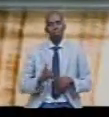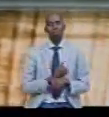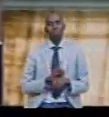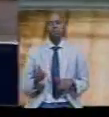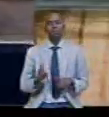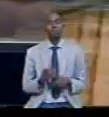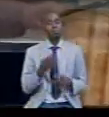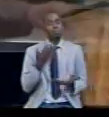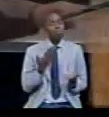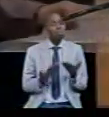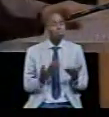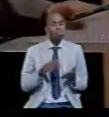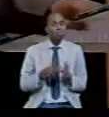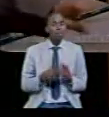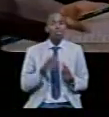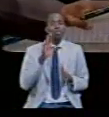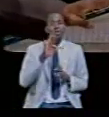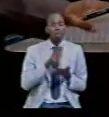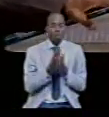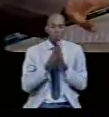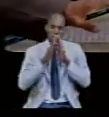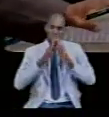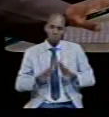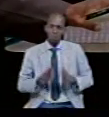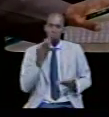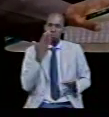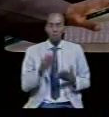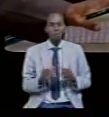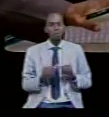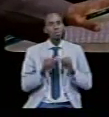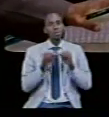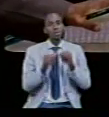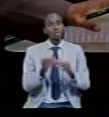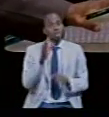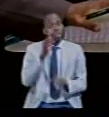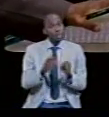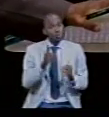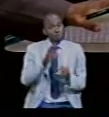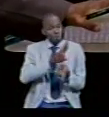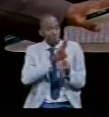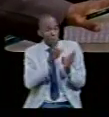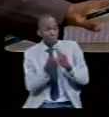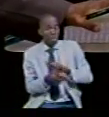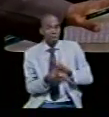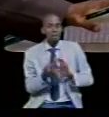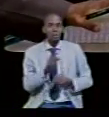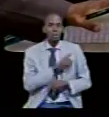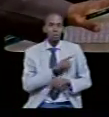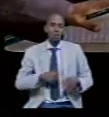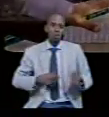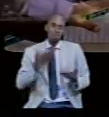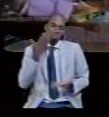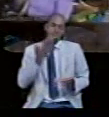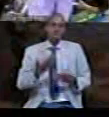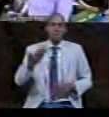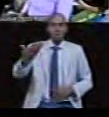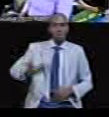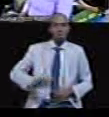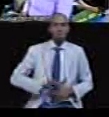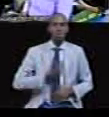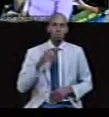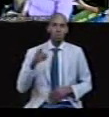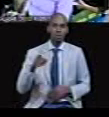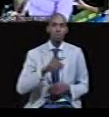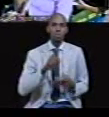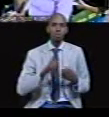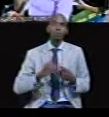peace might continue. If you will repent, the Lord might bring you into his everlasting kingdom, and there might be